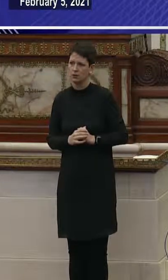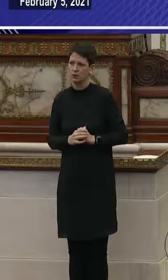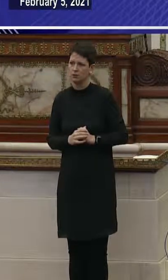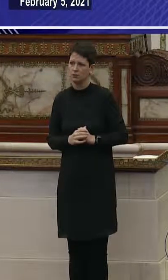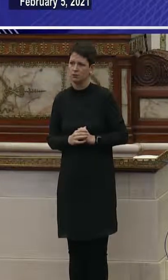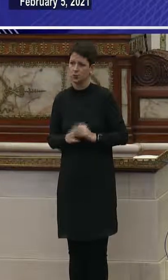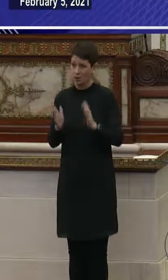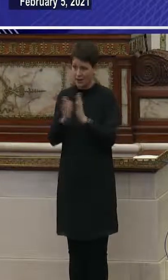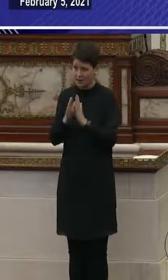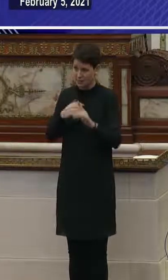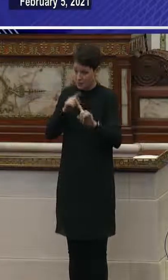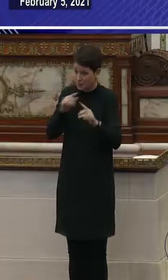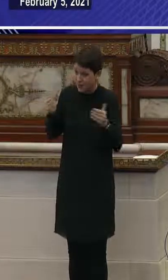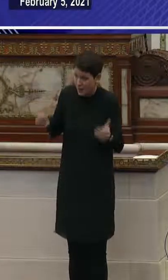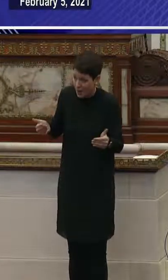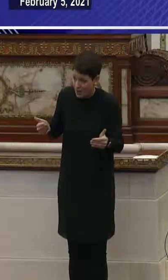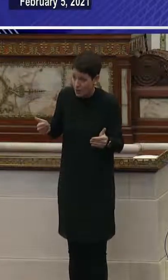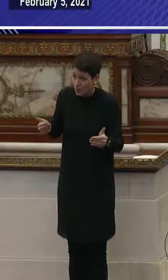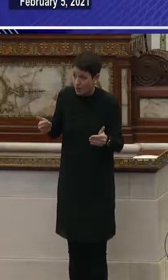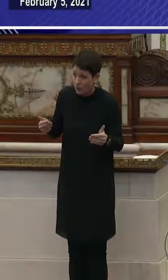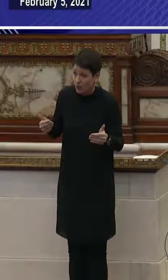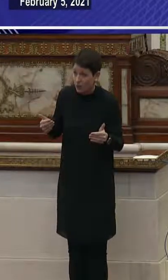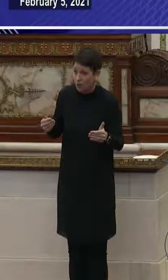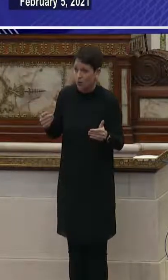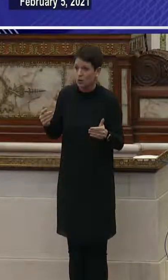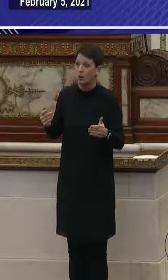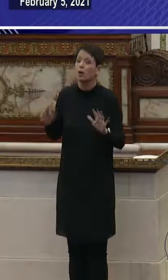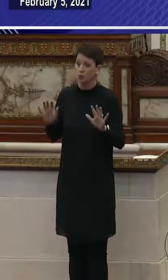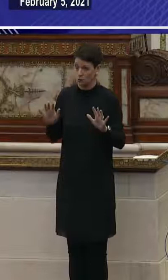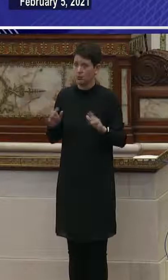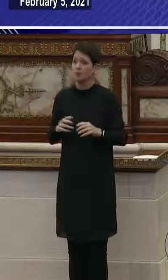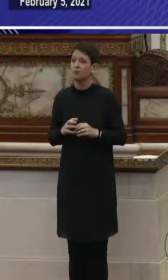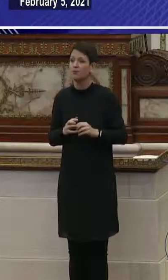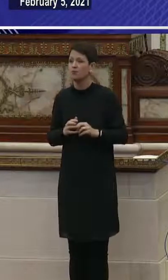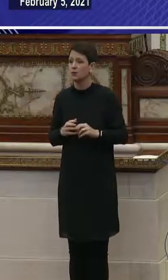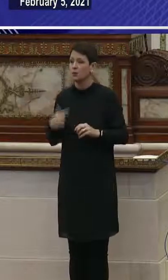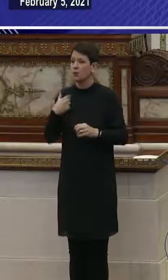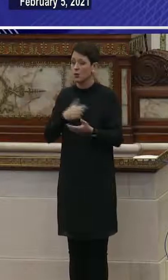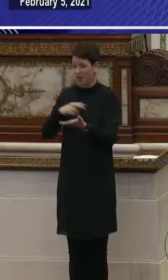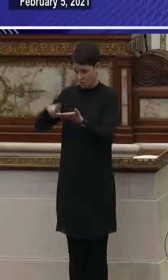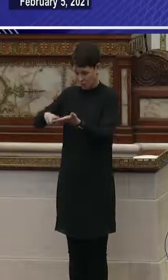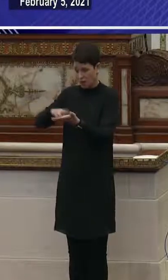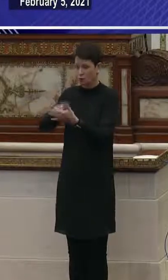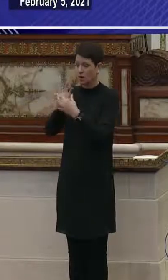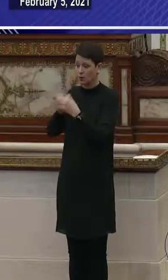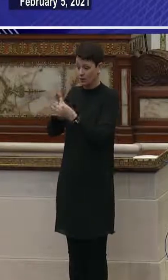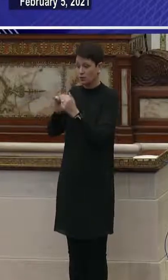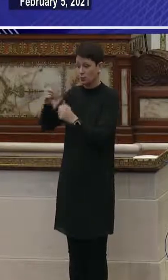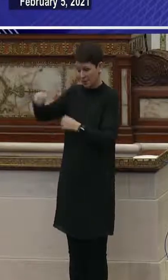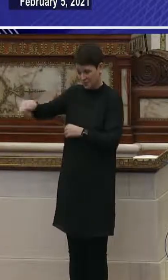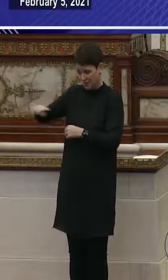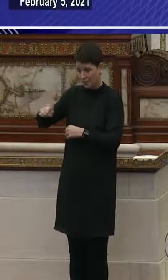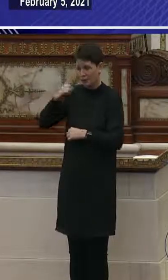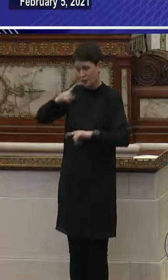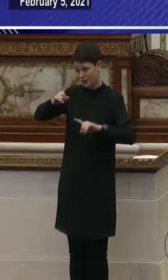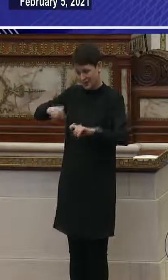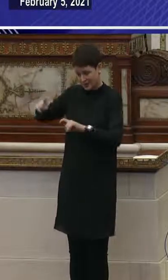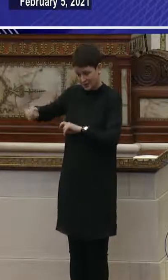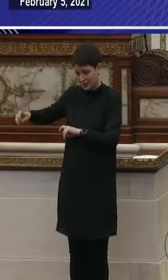You're asking me to respond now? Yeah, or is that right? Yeah, so yes. We have a contractual relationship with them for